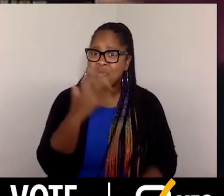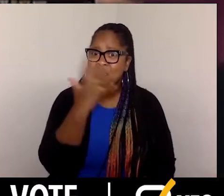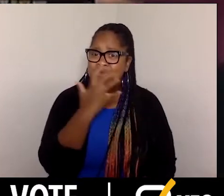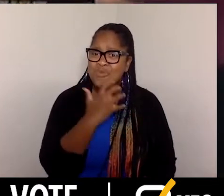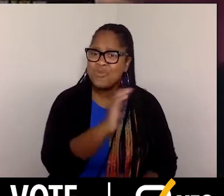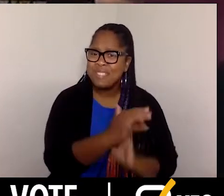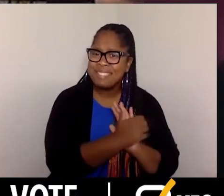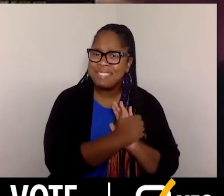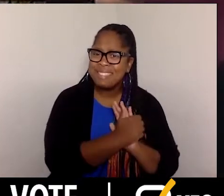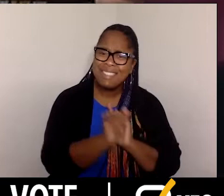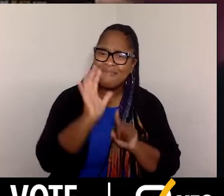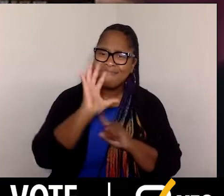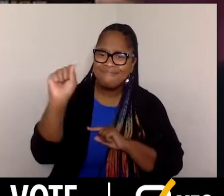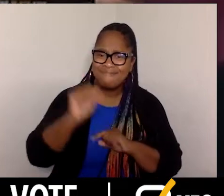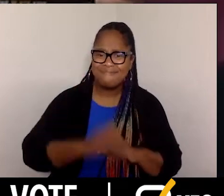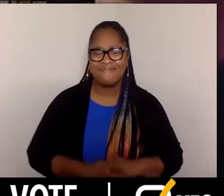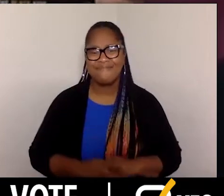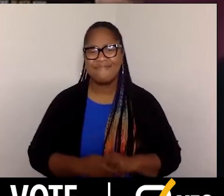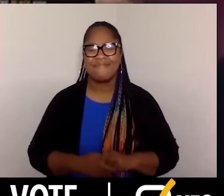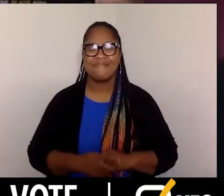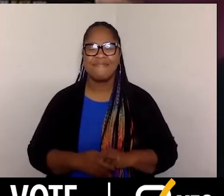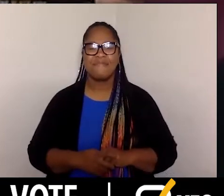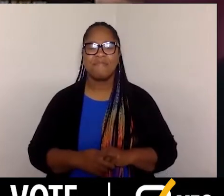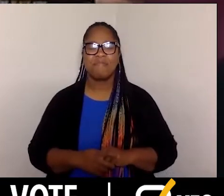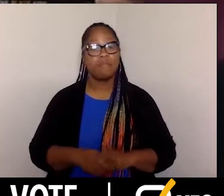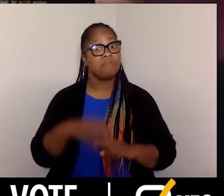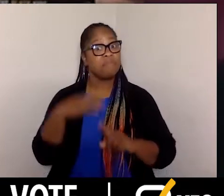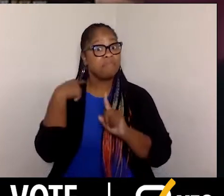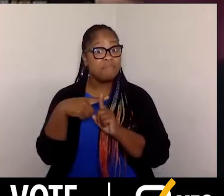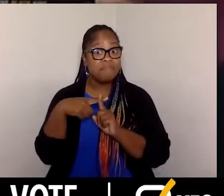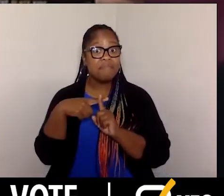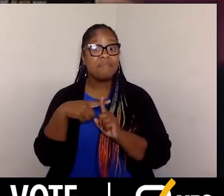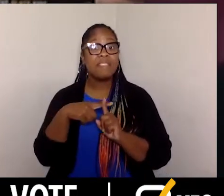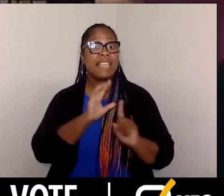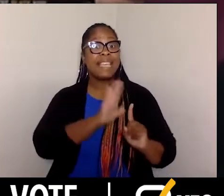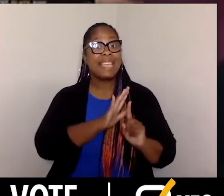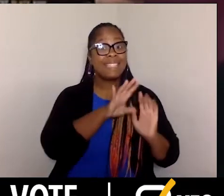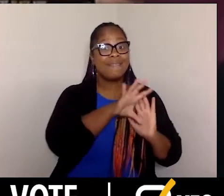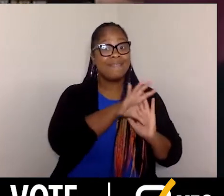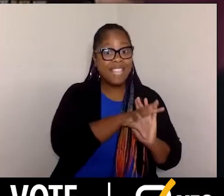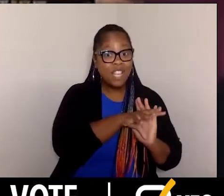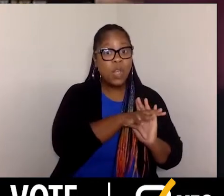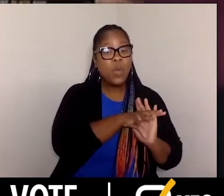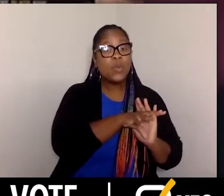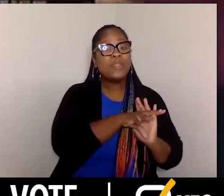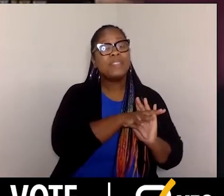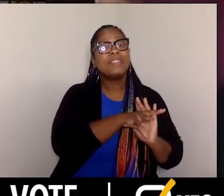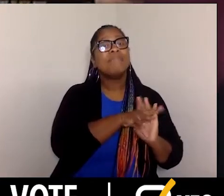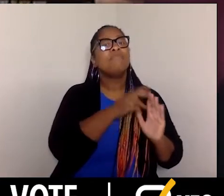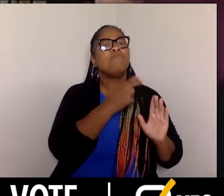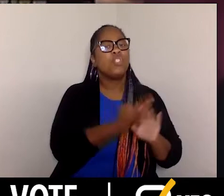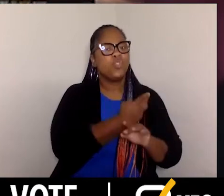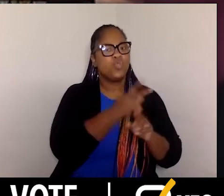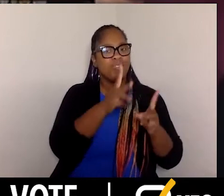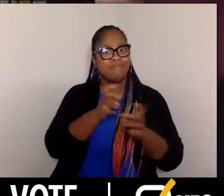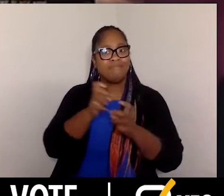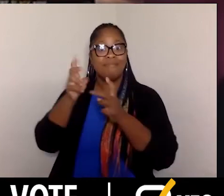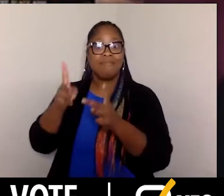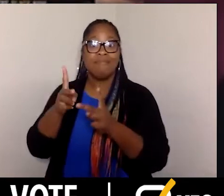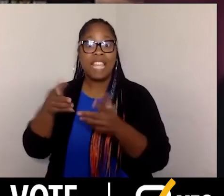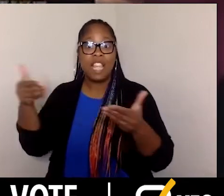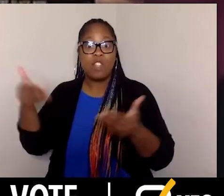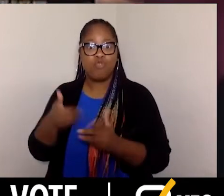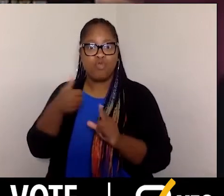videos. As a bonus, Eric uses the videos to introduce himself to new students.